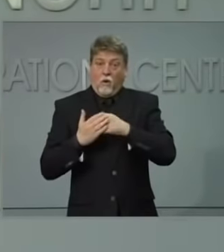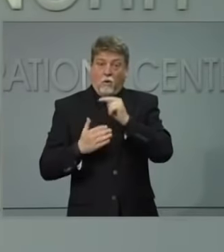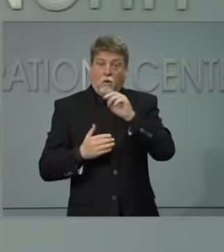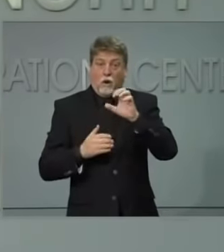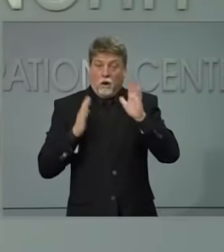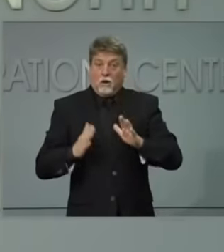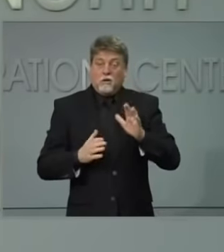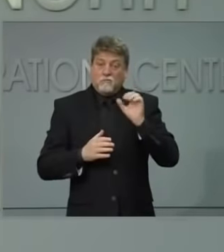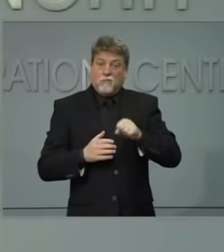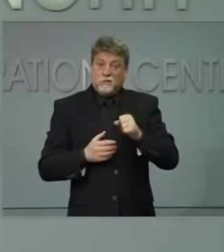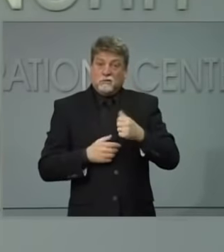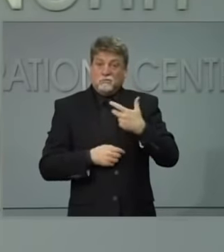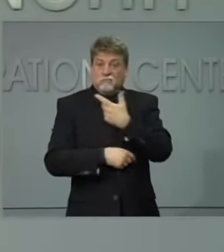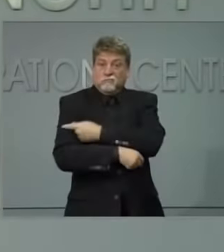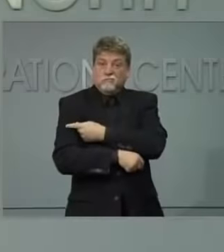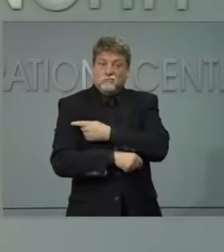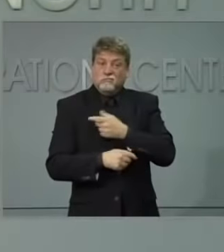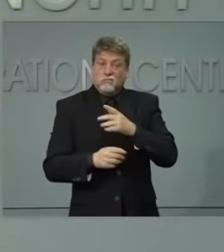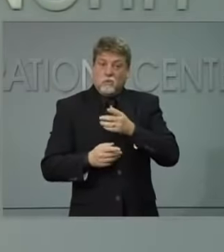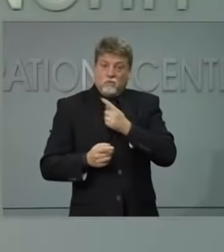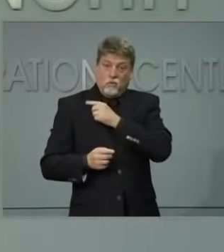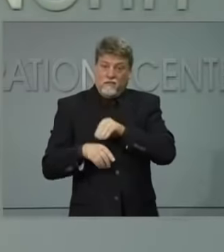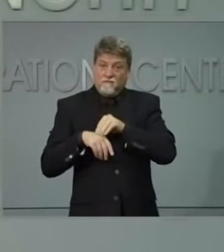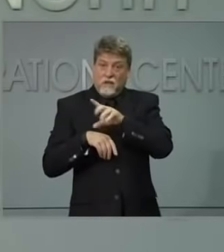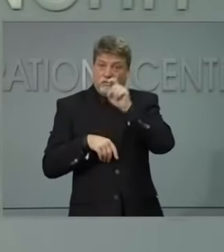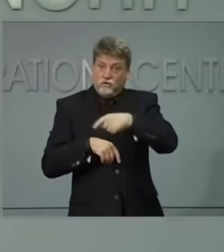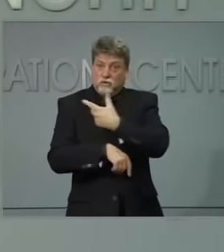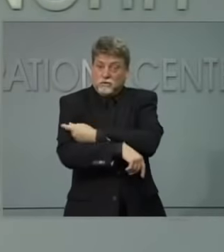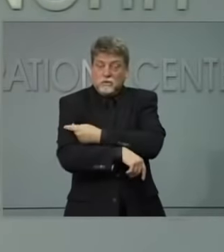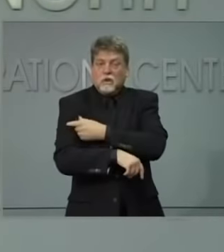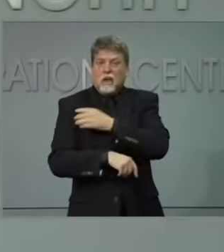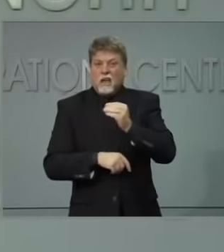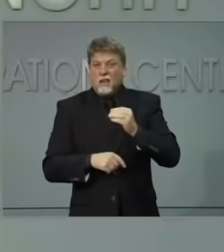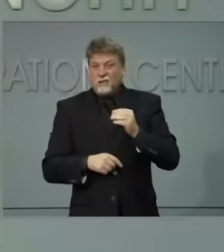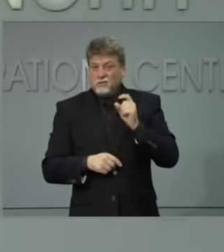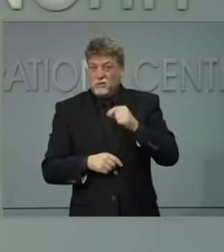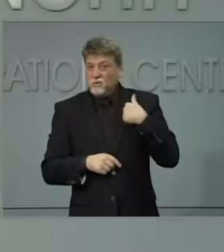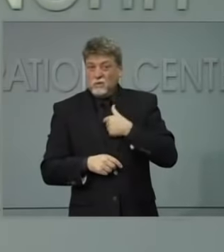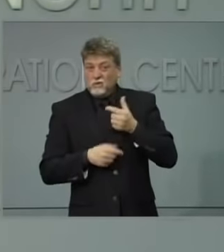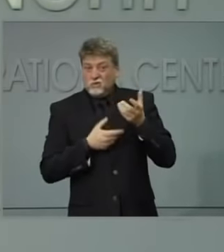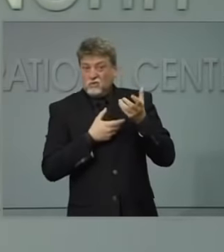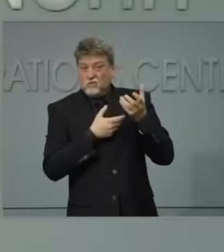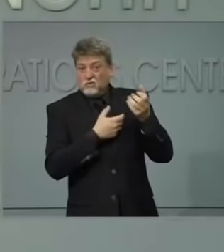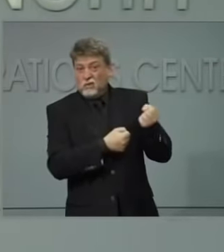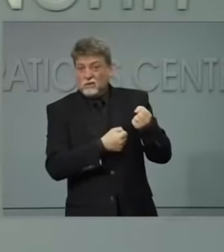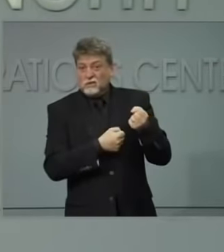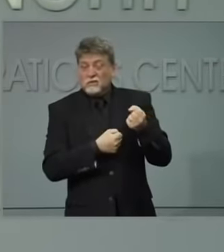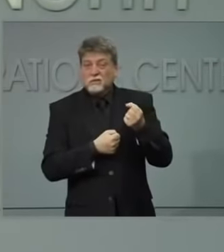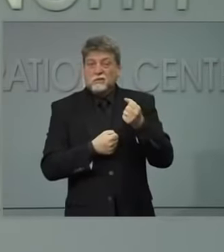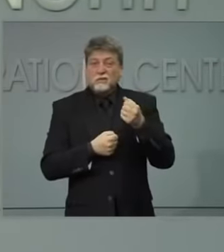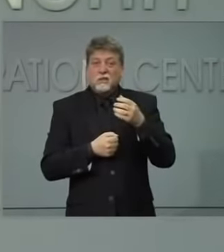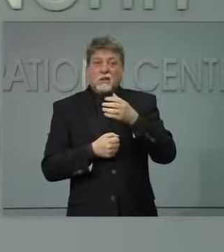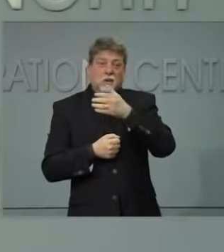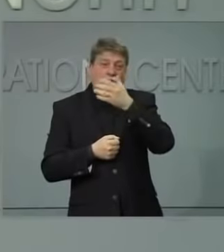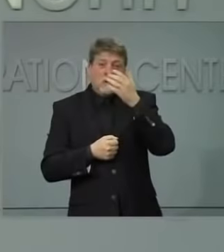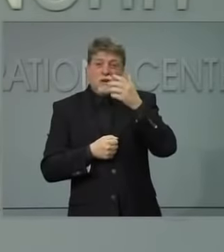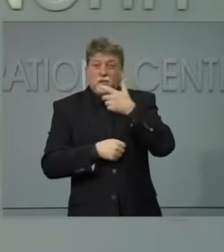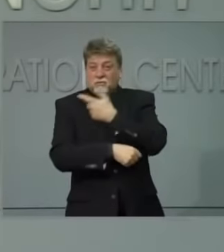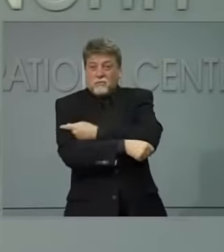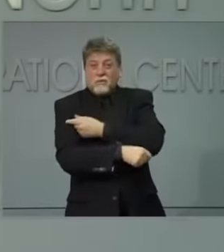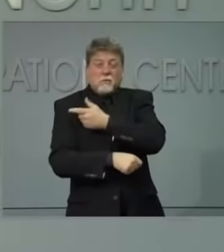the the mistrust rather, of vaccinations, particularly with Black and Brown communities?